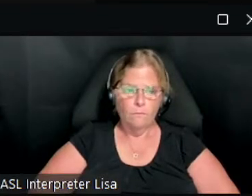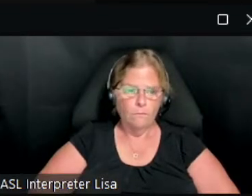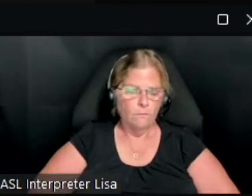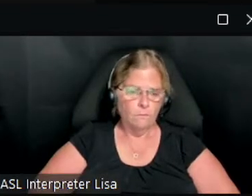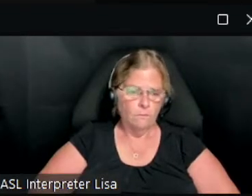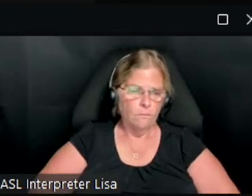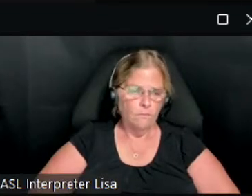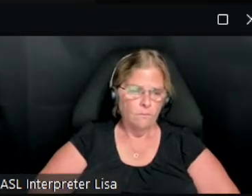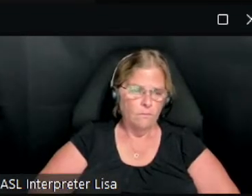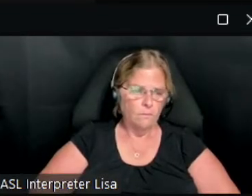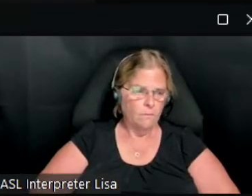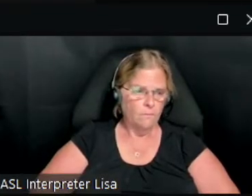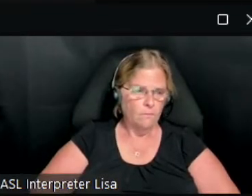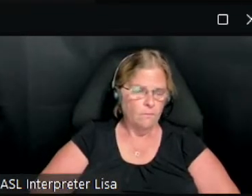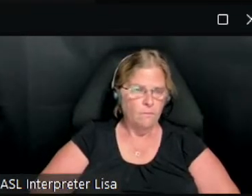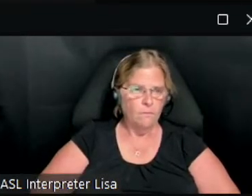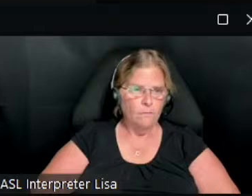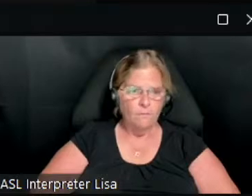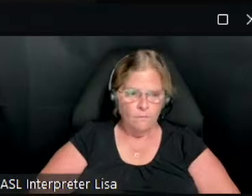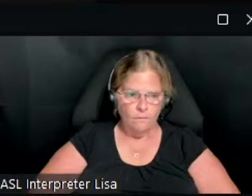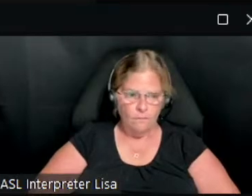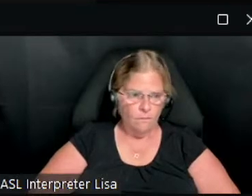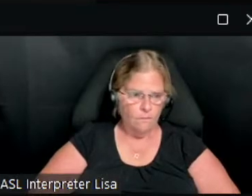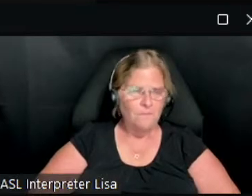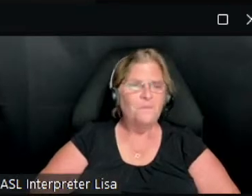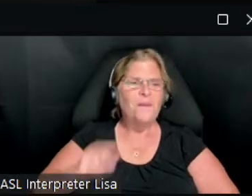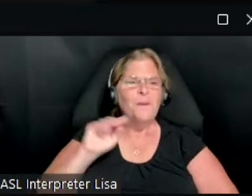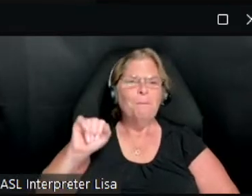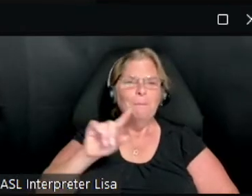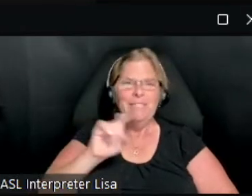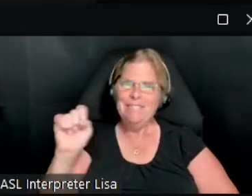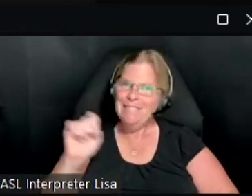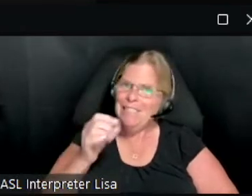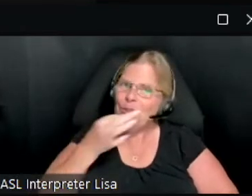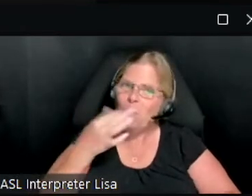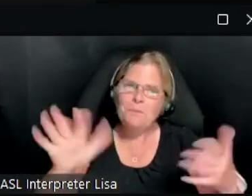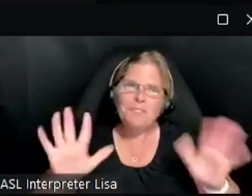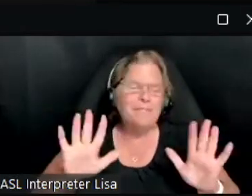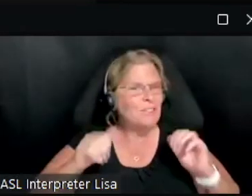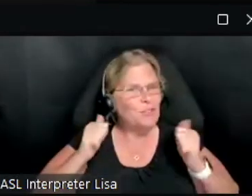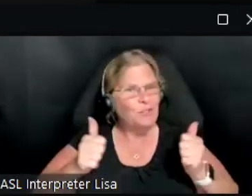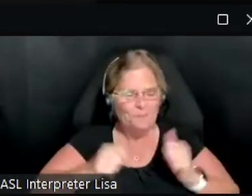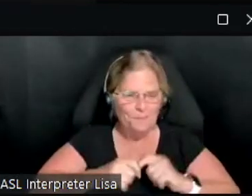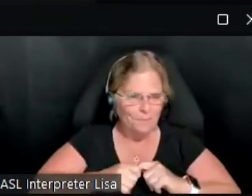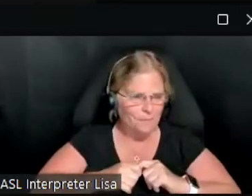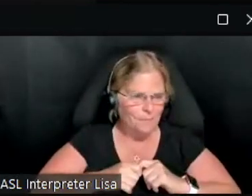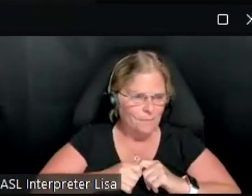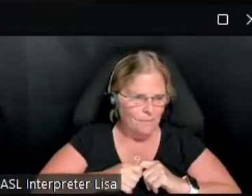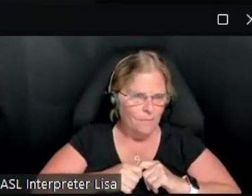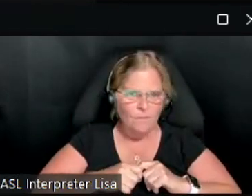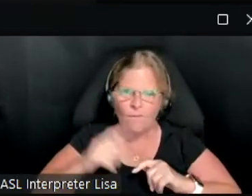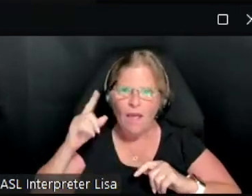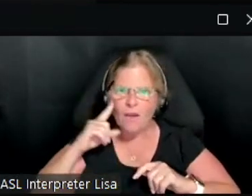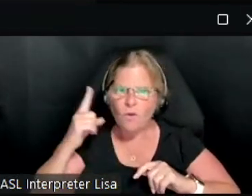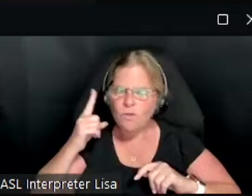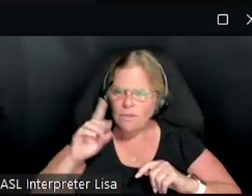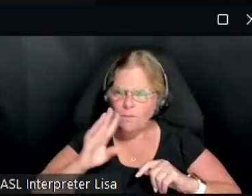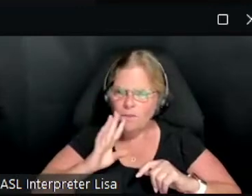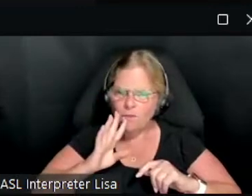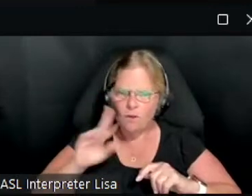Come on, team. Don't run out of energy. We're almost on the home stretch. What I heard, I just talked a little bit.